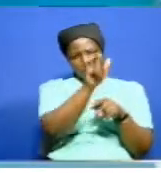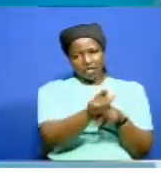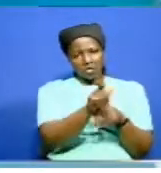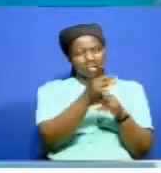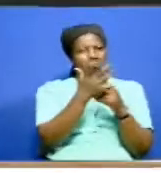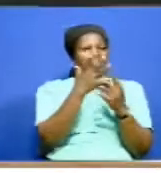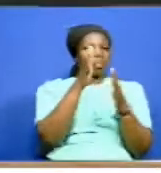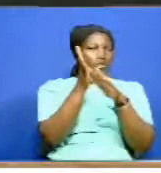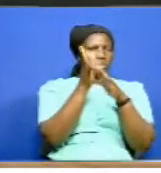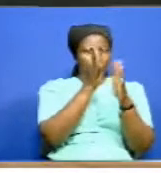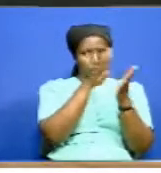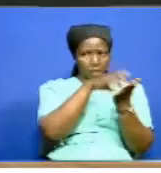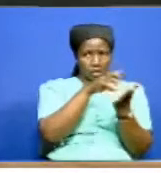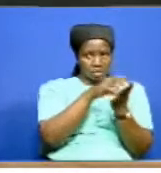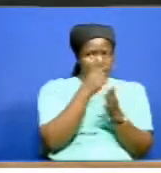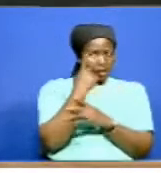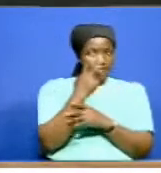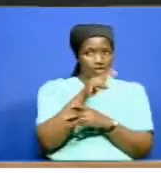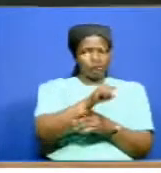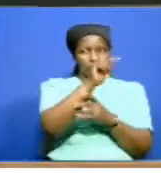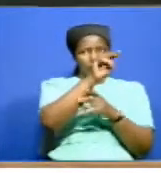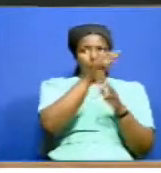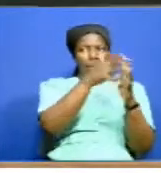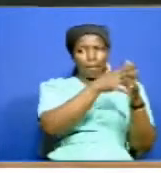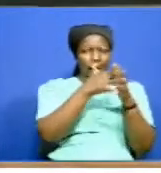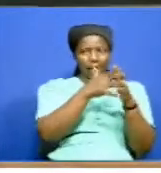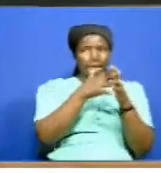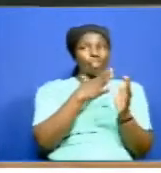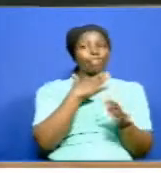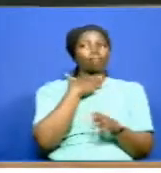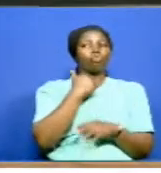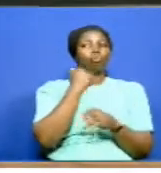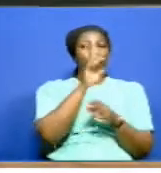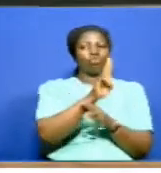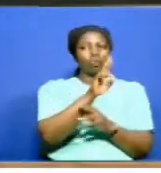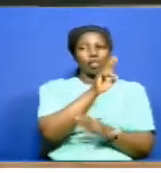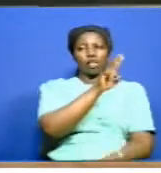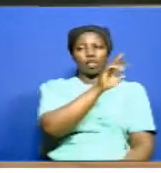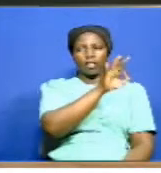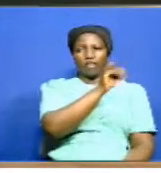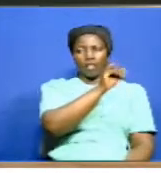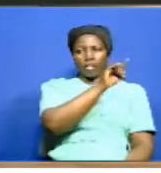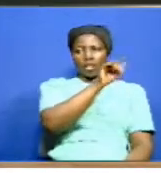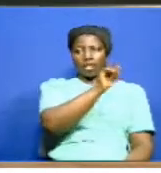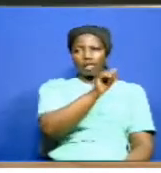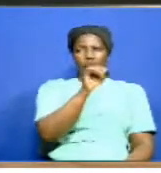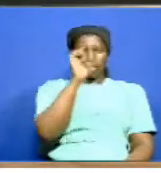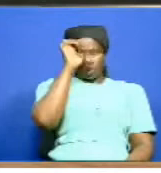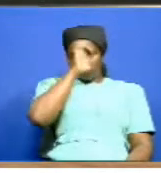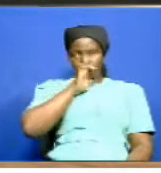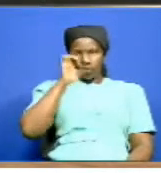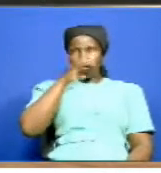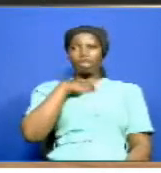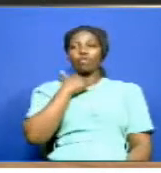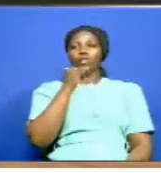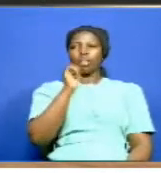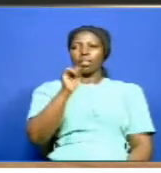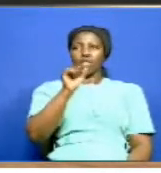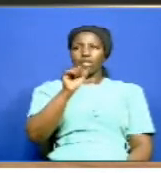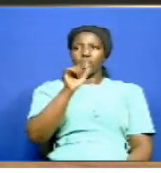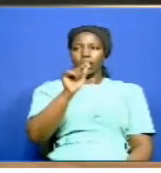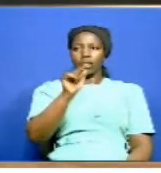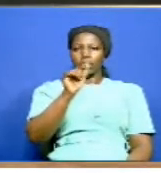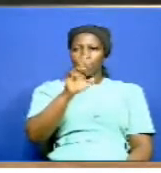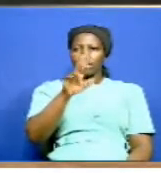of prefer, in America they're preferring the Pfizer. In Europe they prefer the AstraZeneca before the suspension by some of the